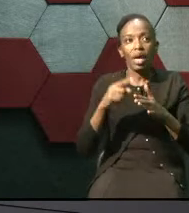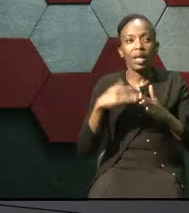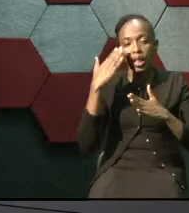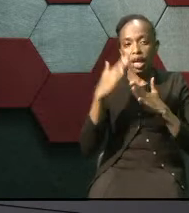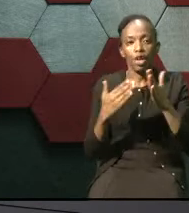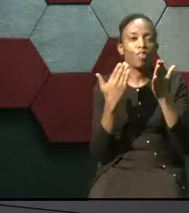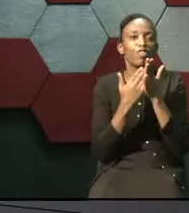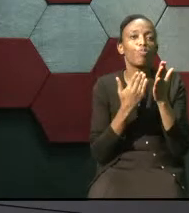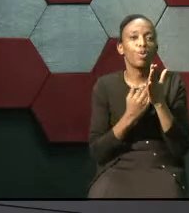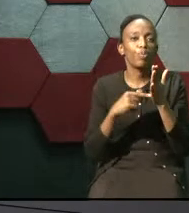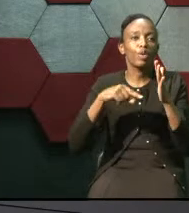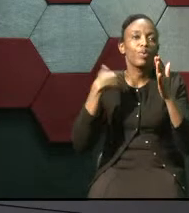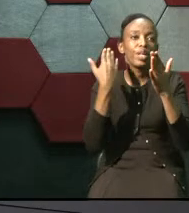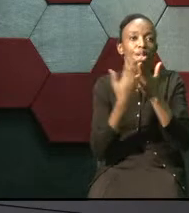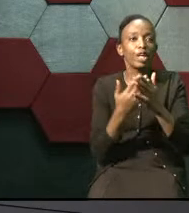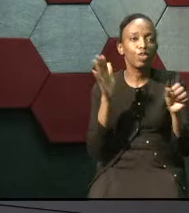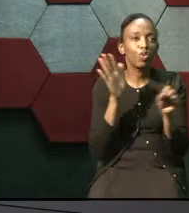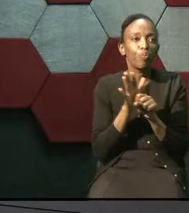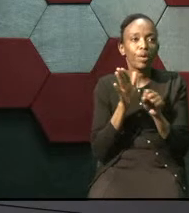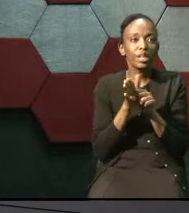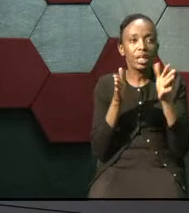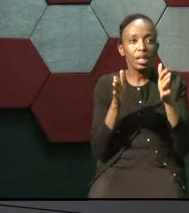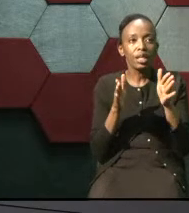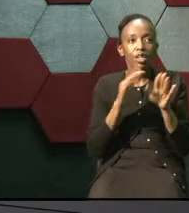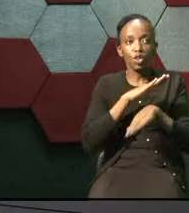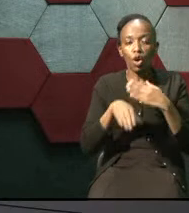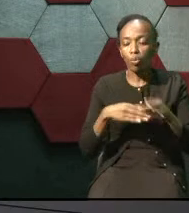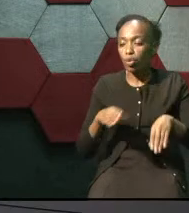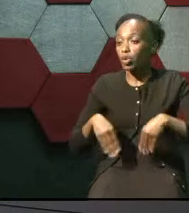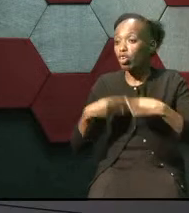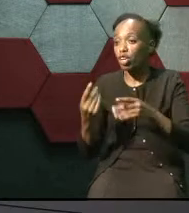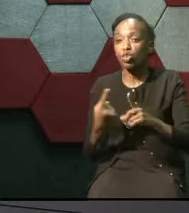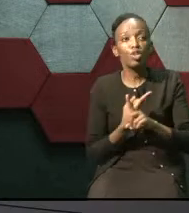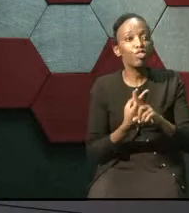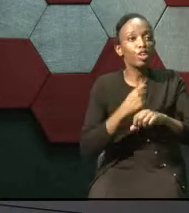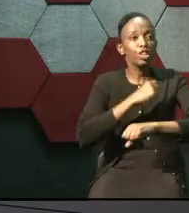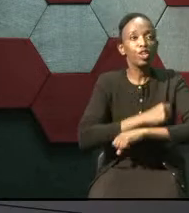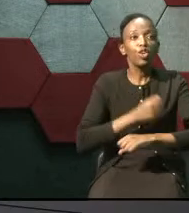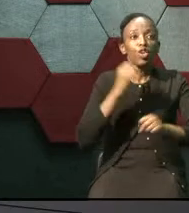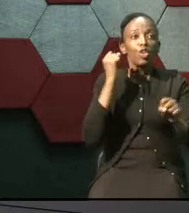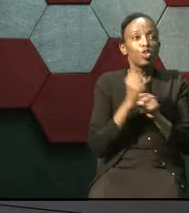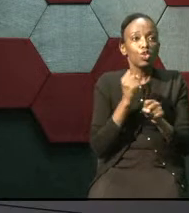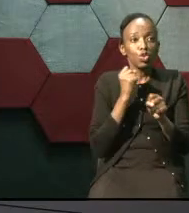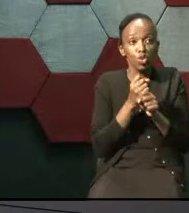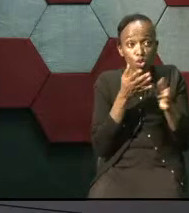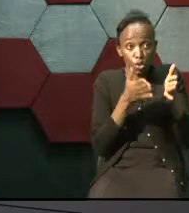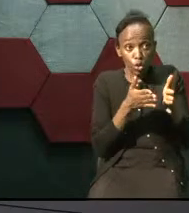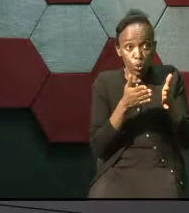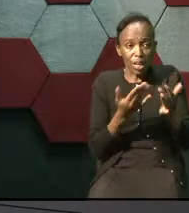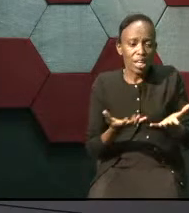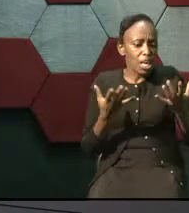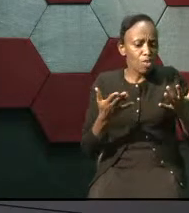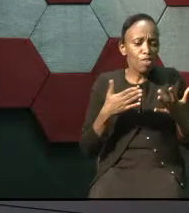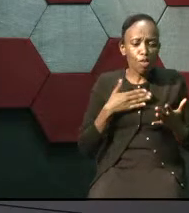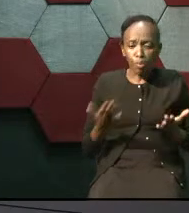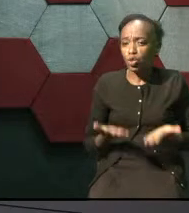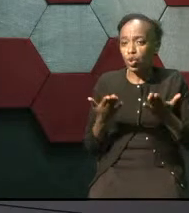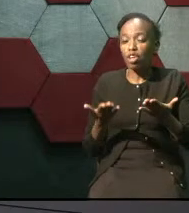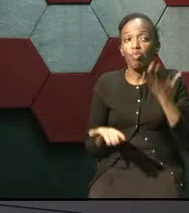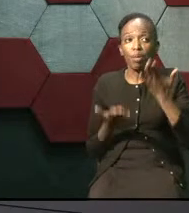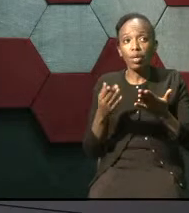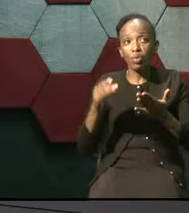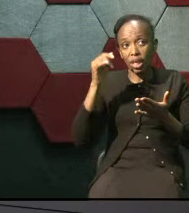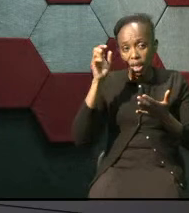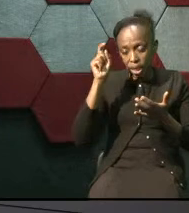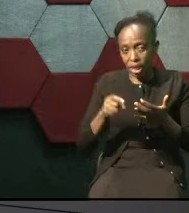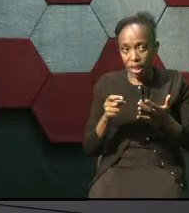end of the program, and we thank you so much. These will all be going to your respective schools. This one, too heavy for me to list. Maybe we need an